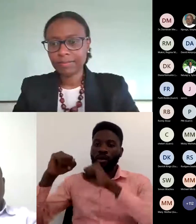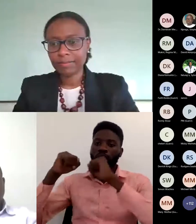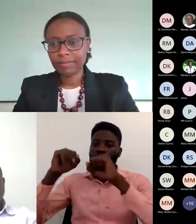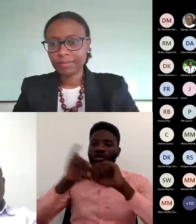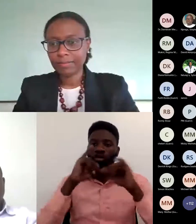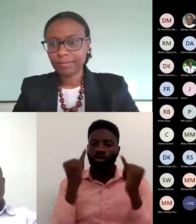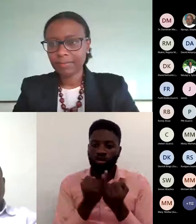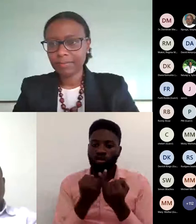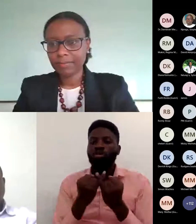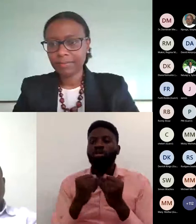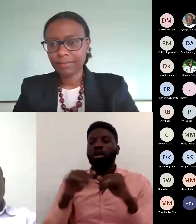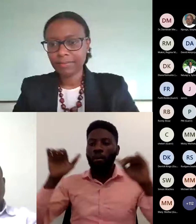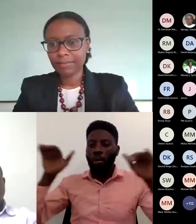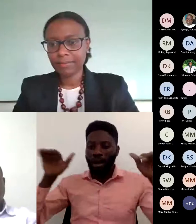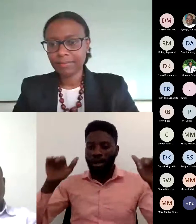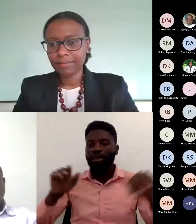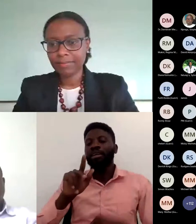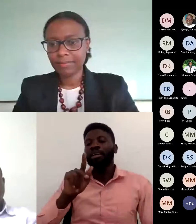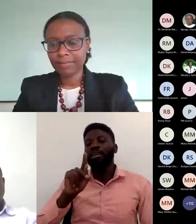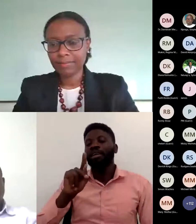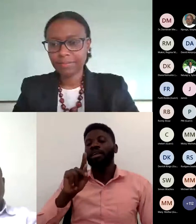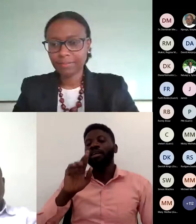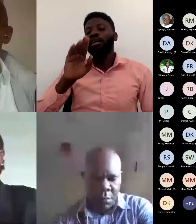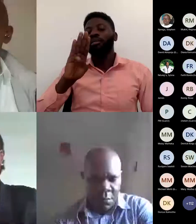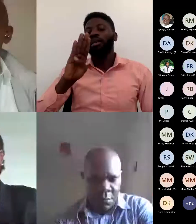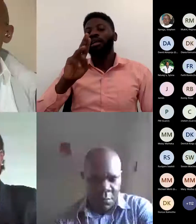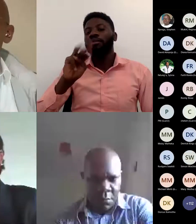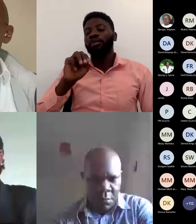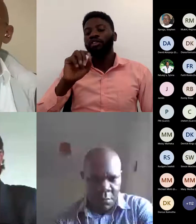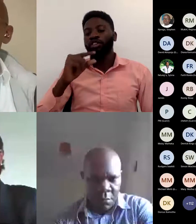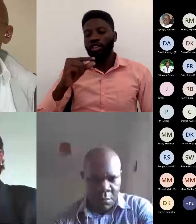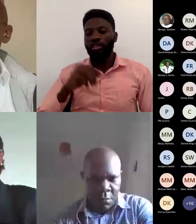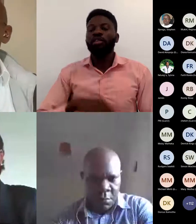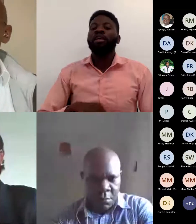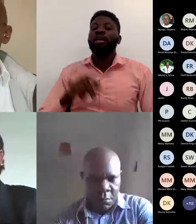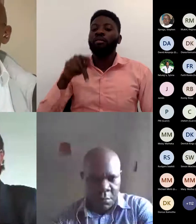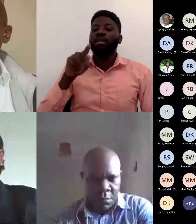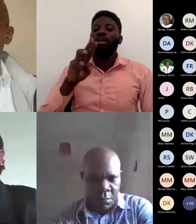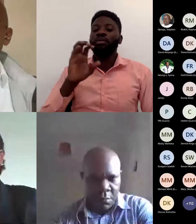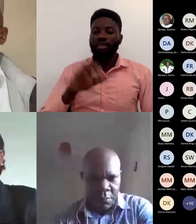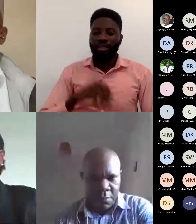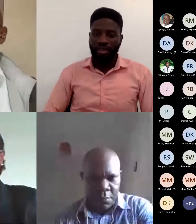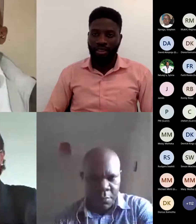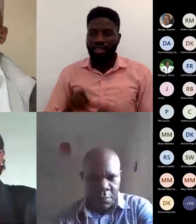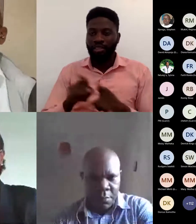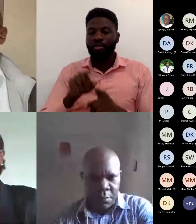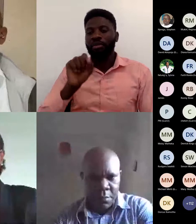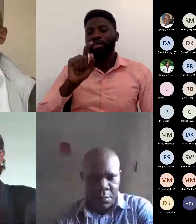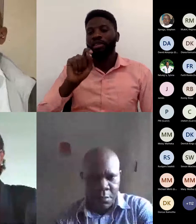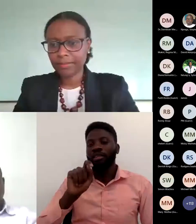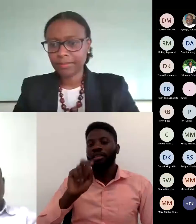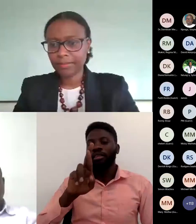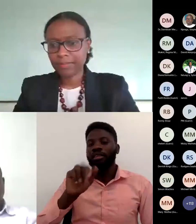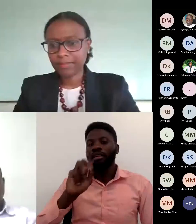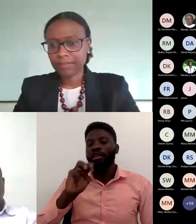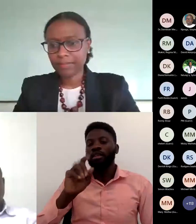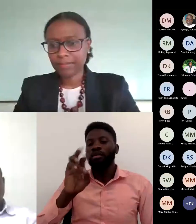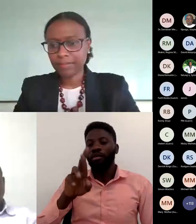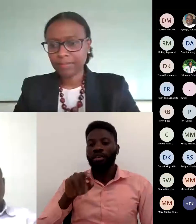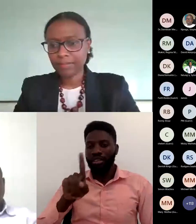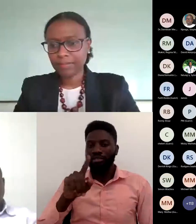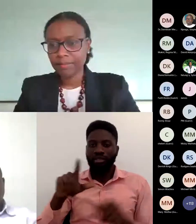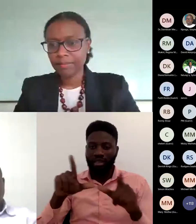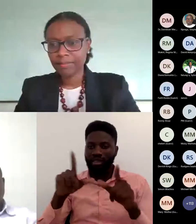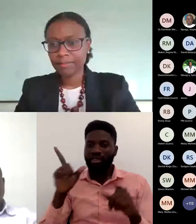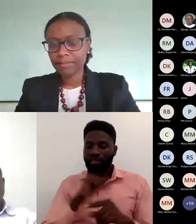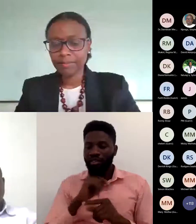like Barclays, KPMG, PwC, Strathmore, and he is a certified public accountant and also